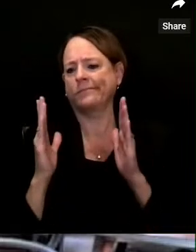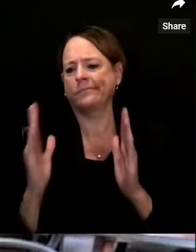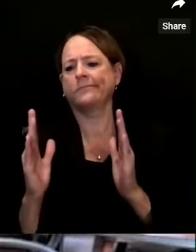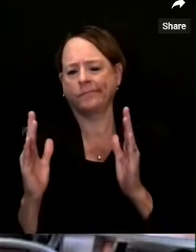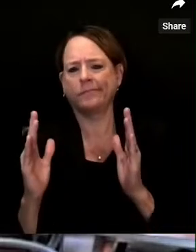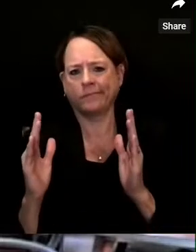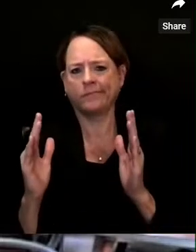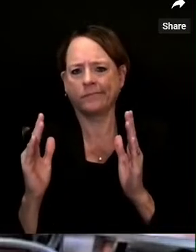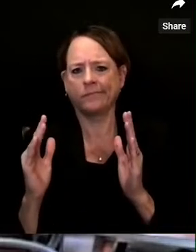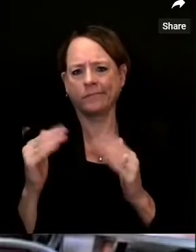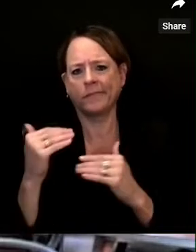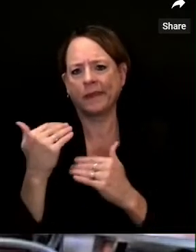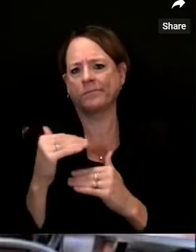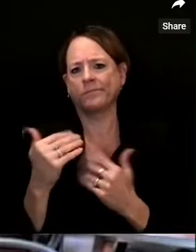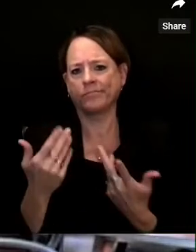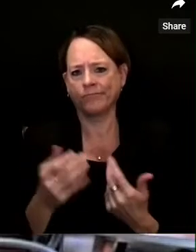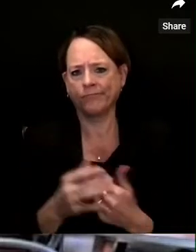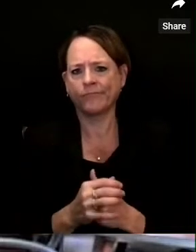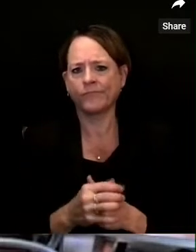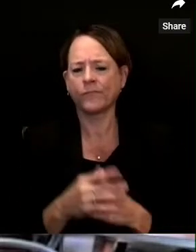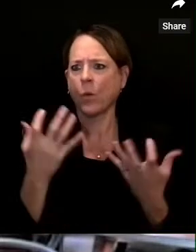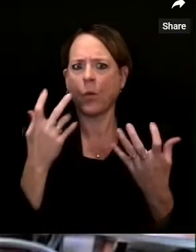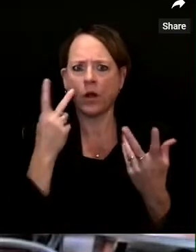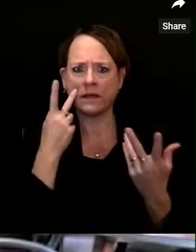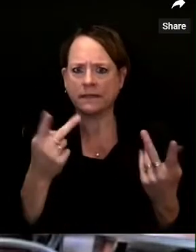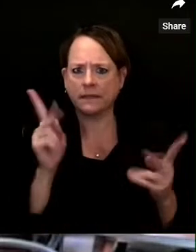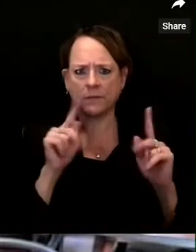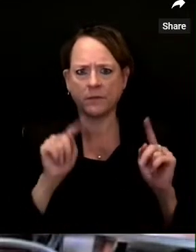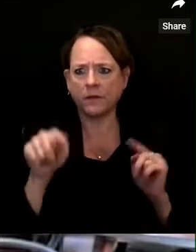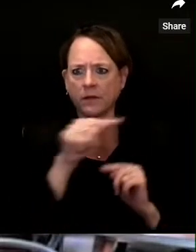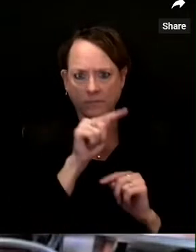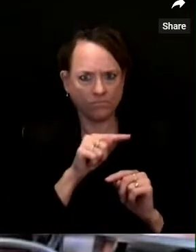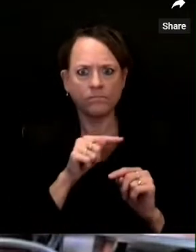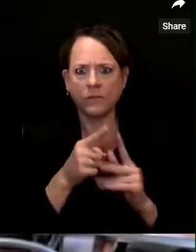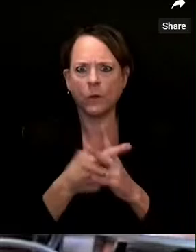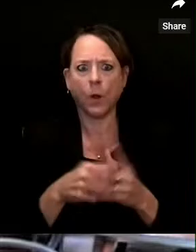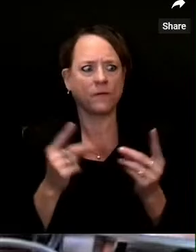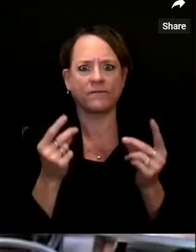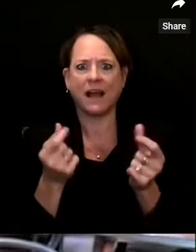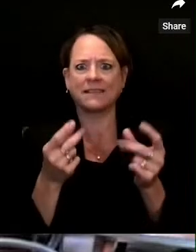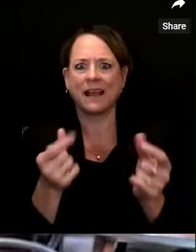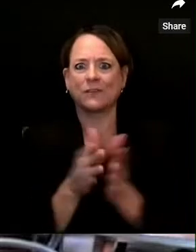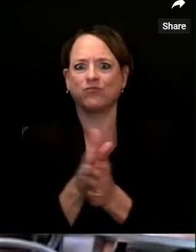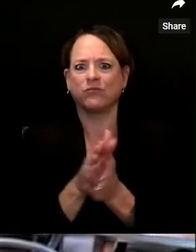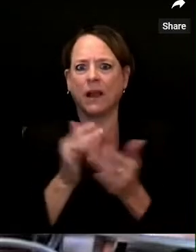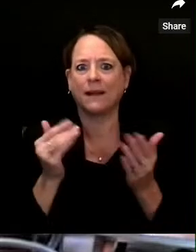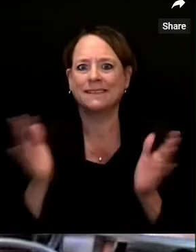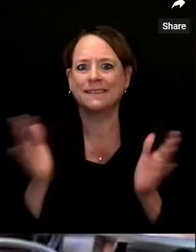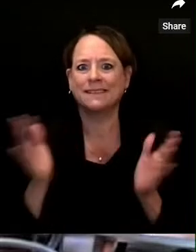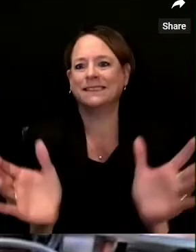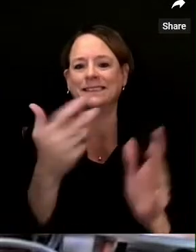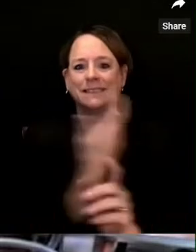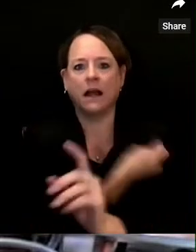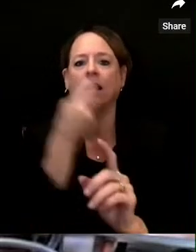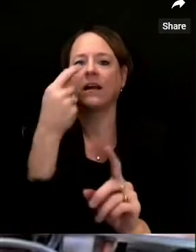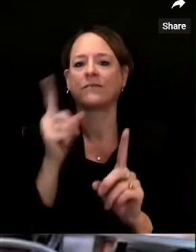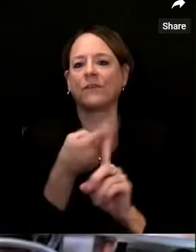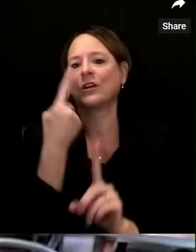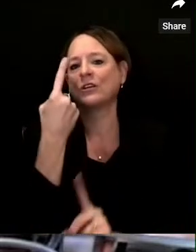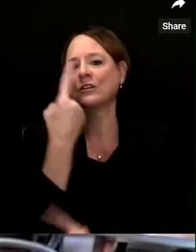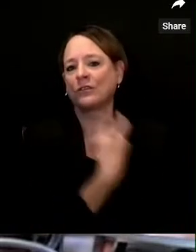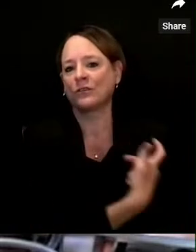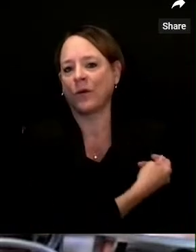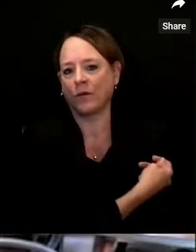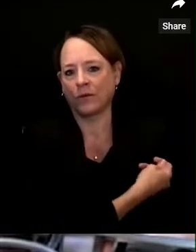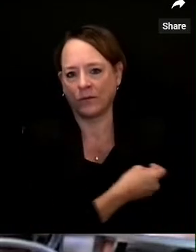initial uptick in new first doses of the COVID vaccine. We also saw that start to trail